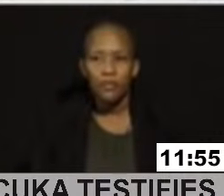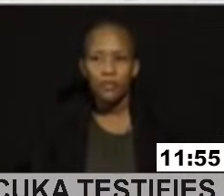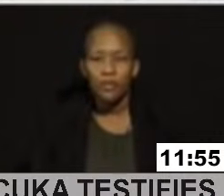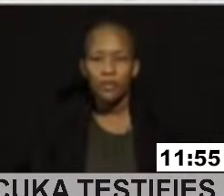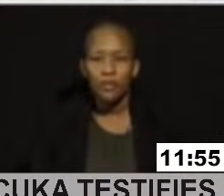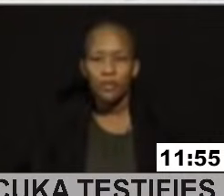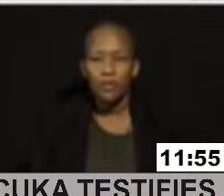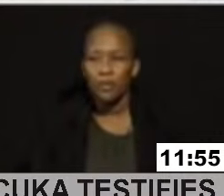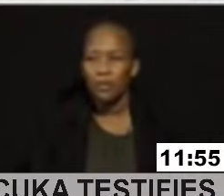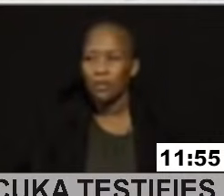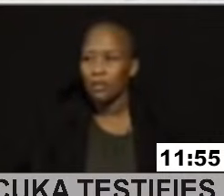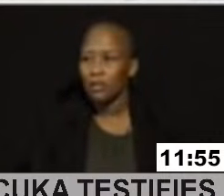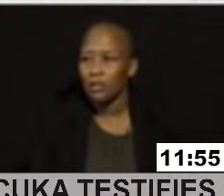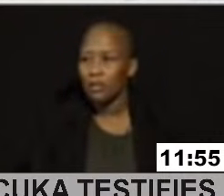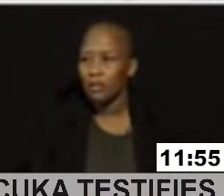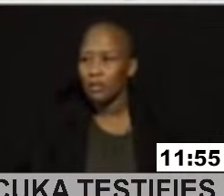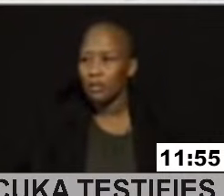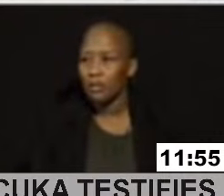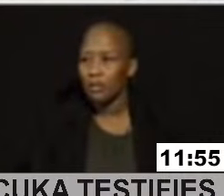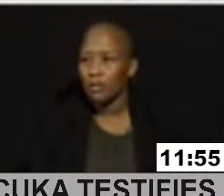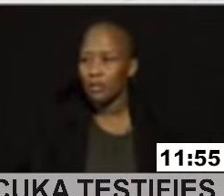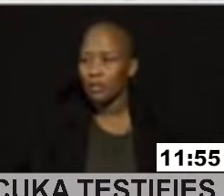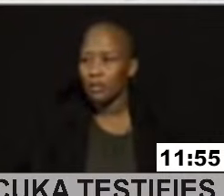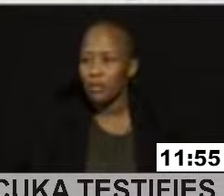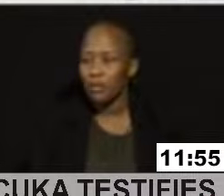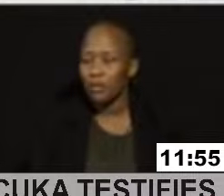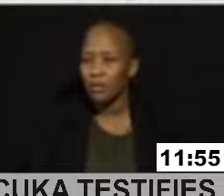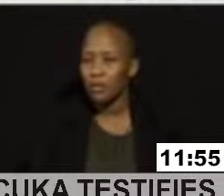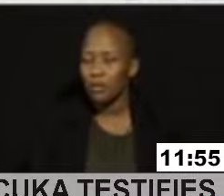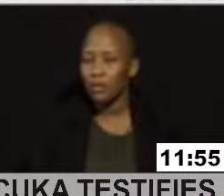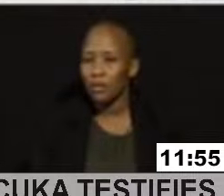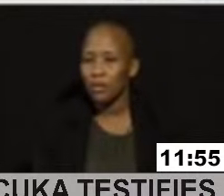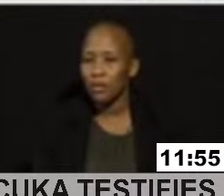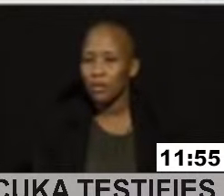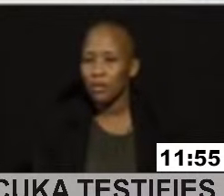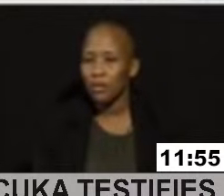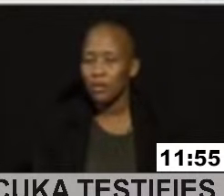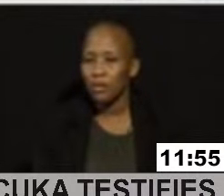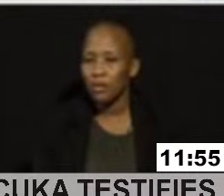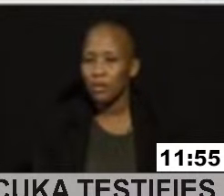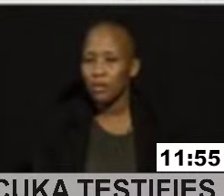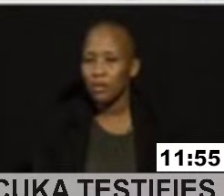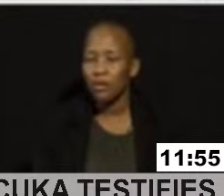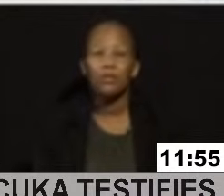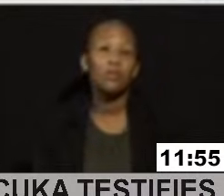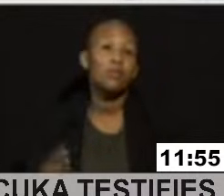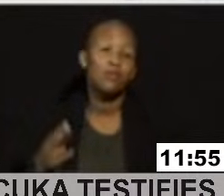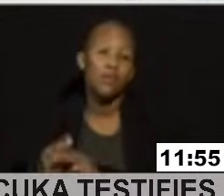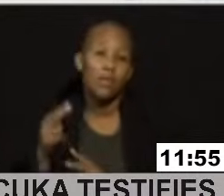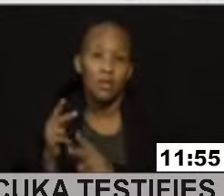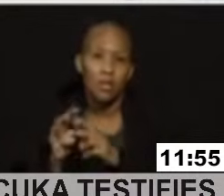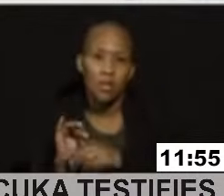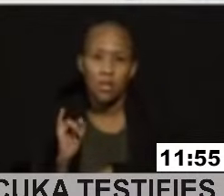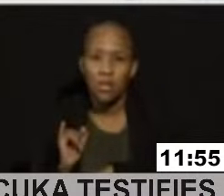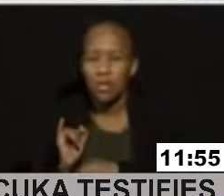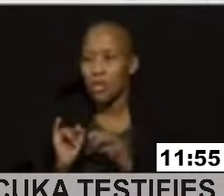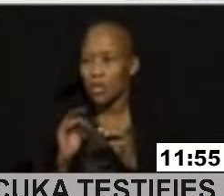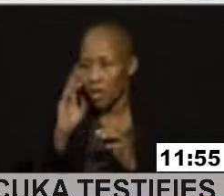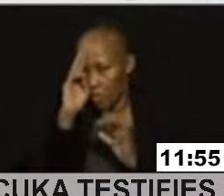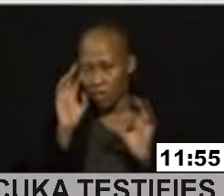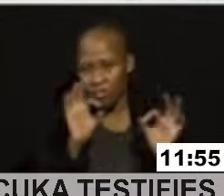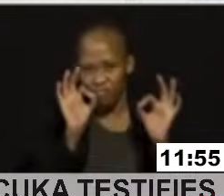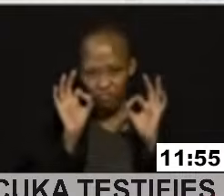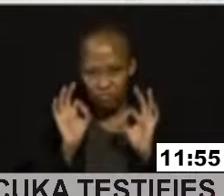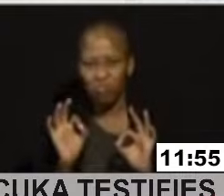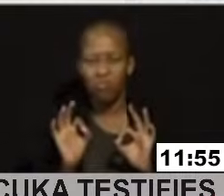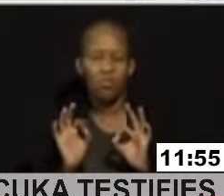Finally, it's a long time ago, and obviously one's not requiring absolute accuracy, but at the